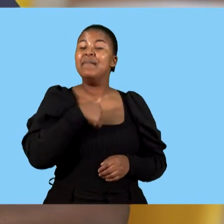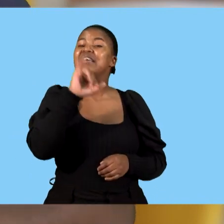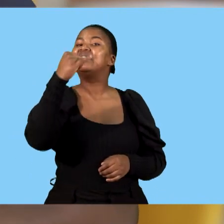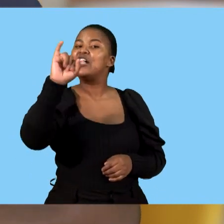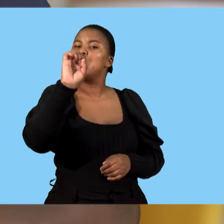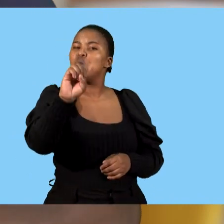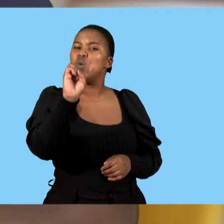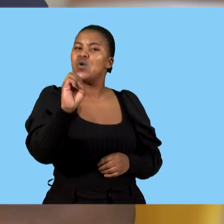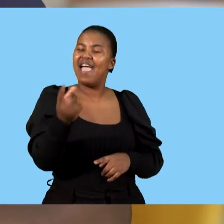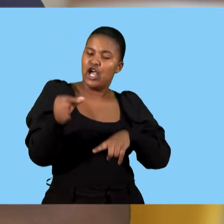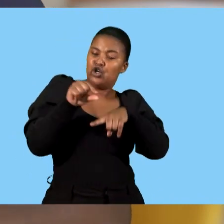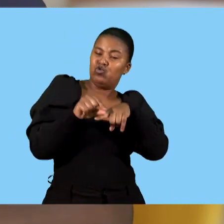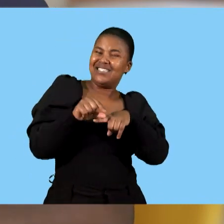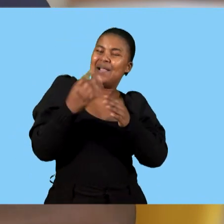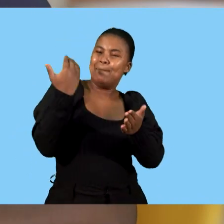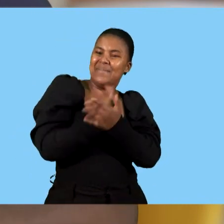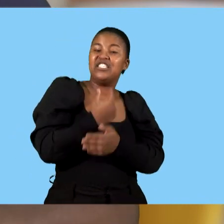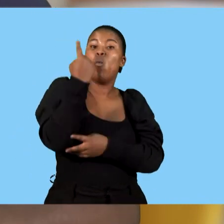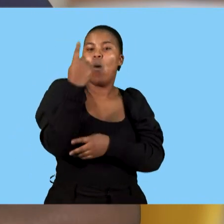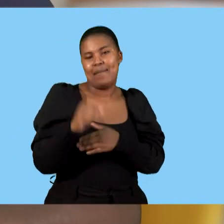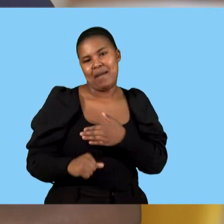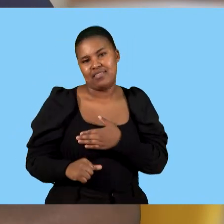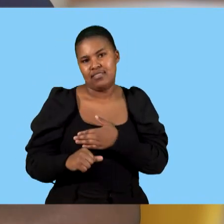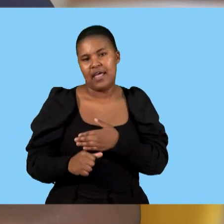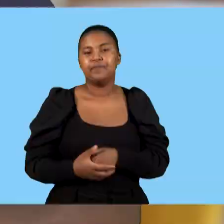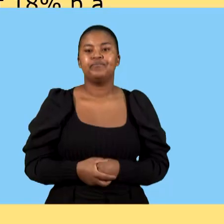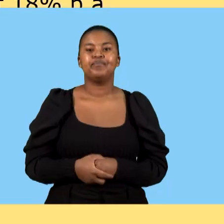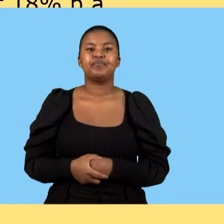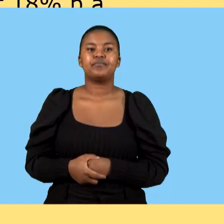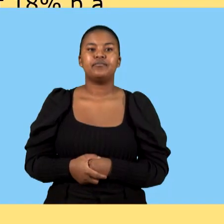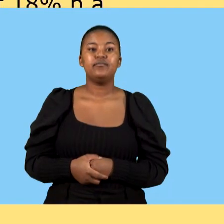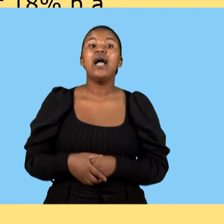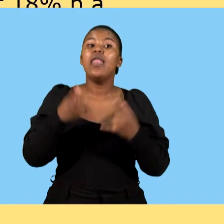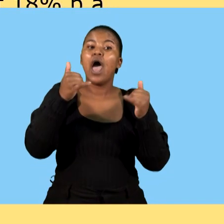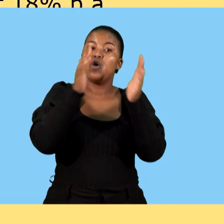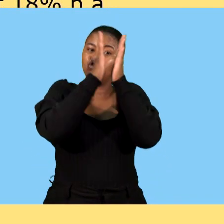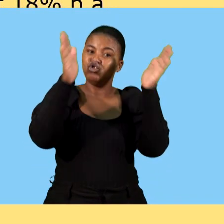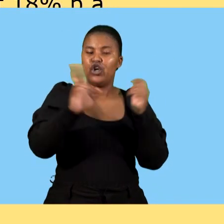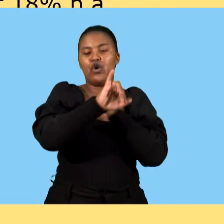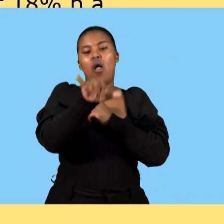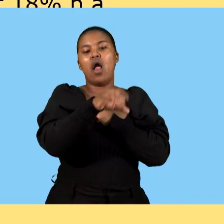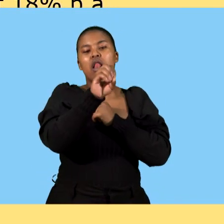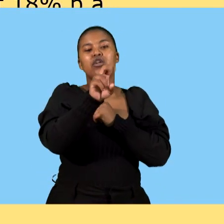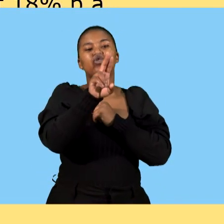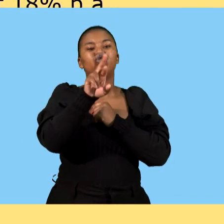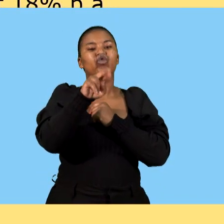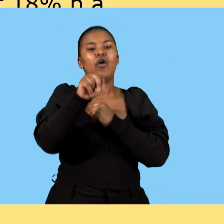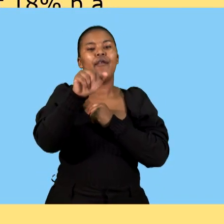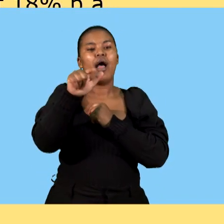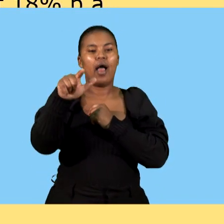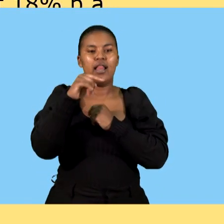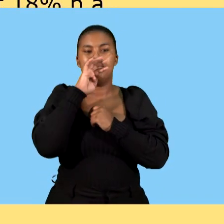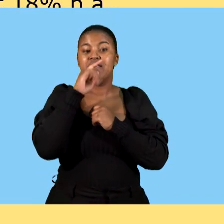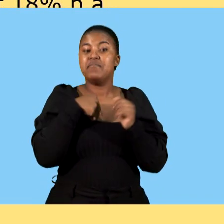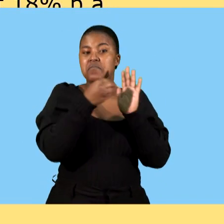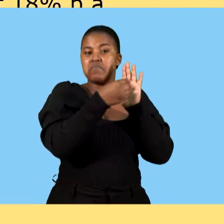owing for 1 month. The moment I have interest owing, I'll come then to my general journal and I'll debit interest